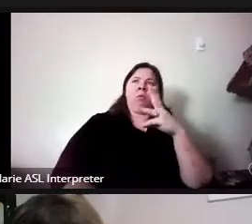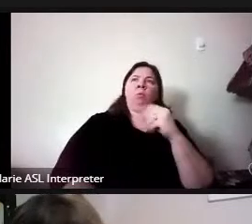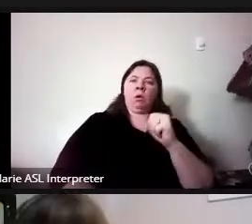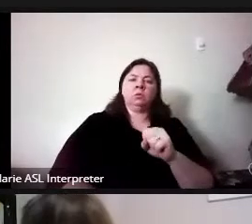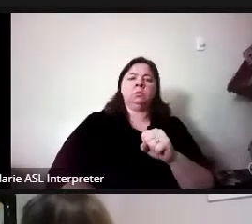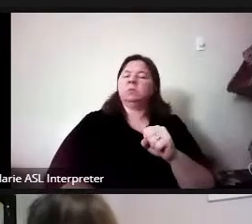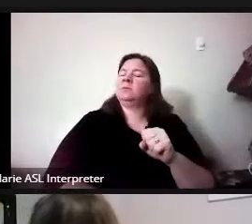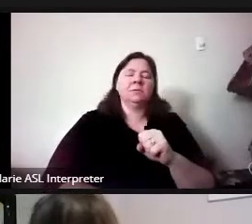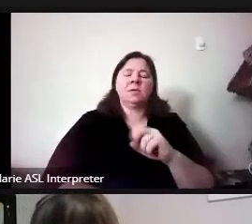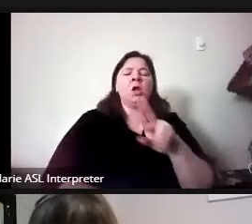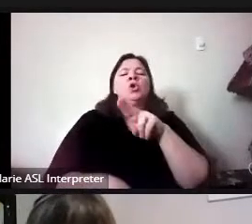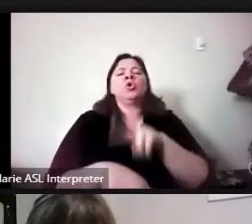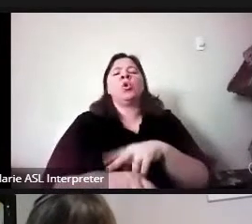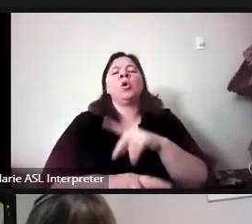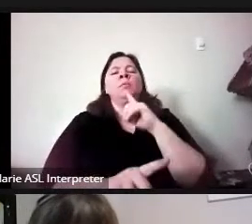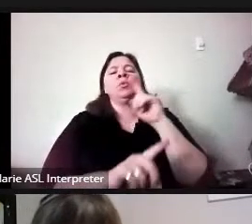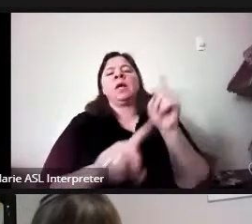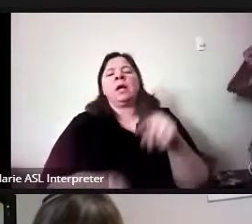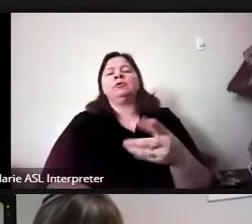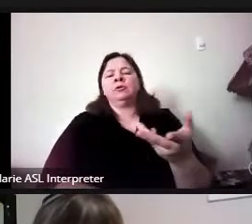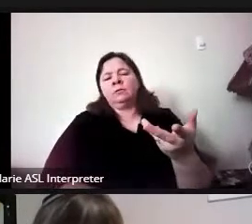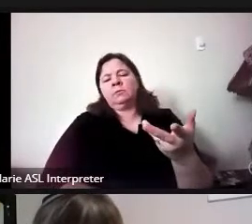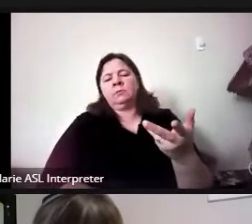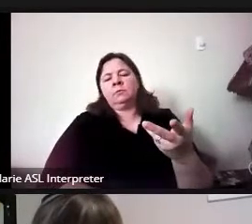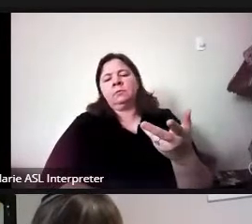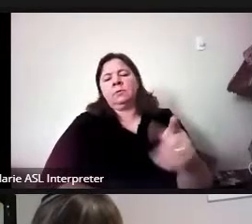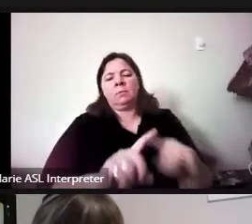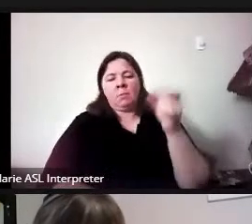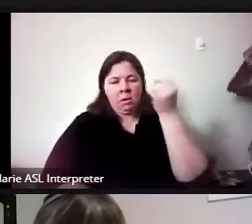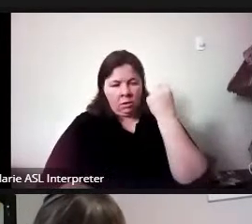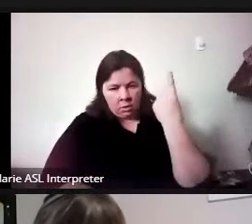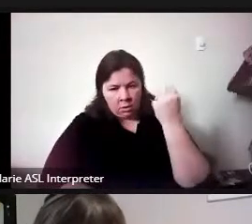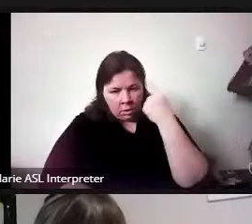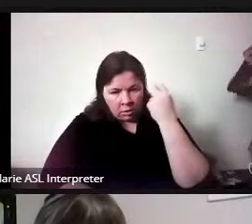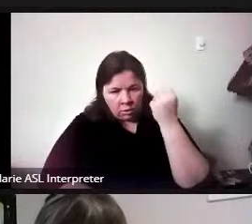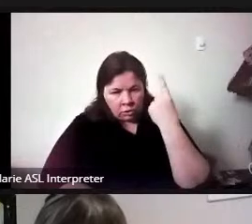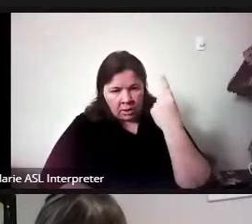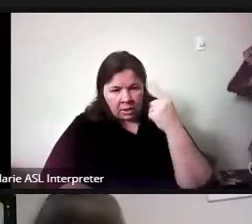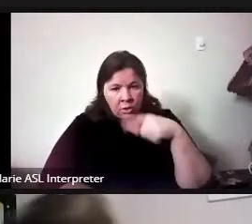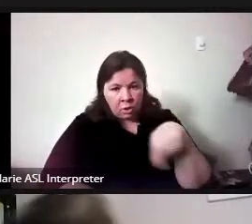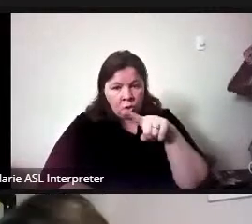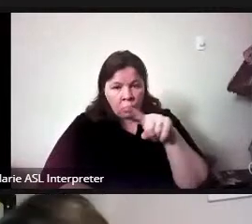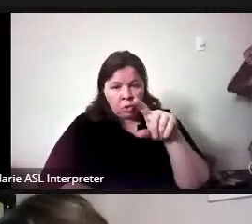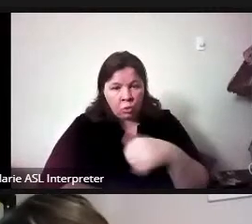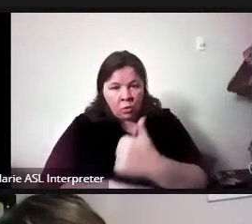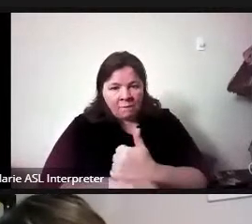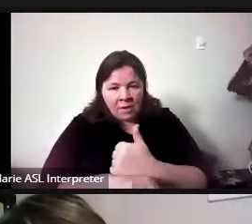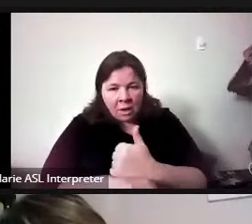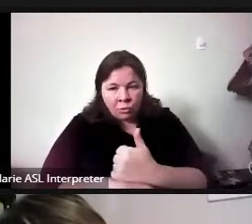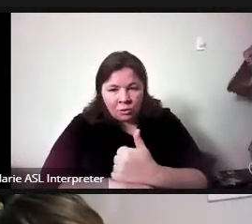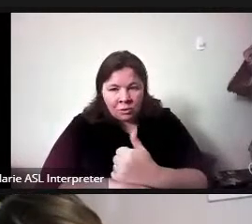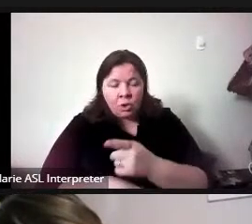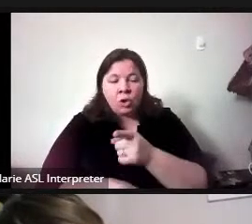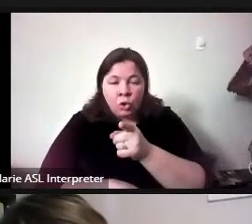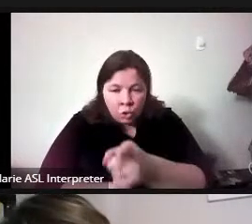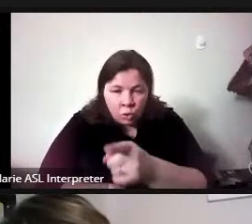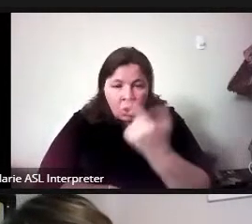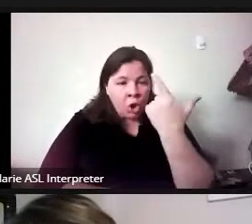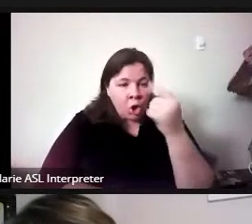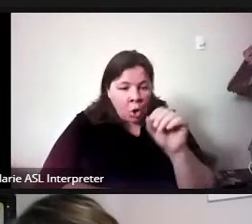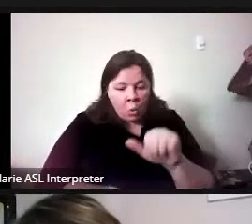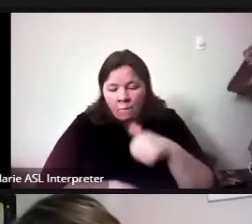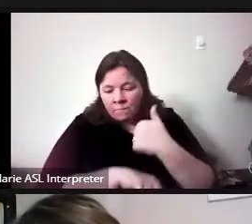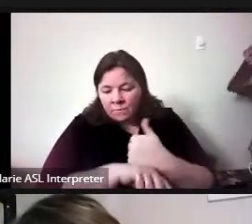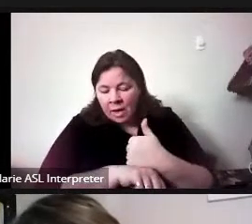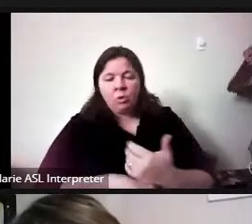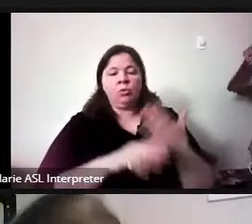a normal, understandable reaction. But guys, you are a go-founder. You are